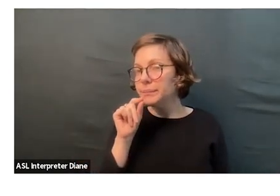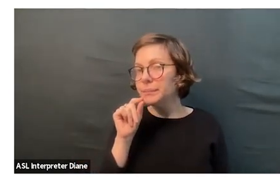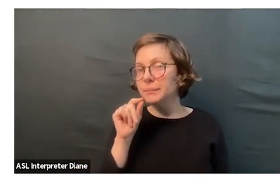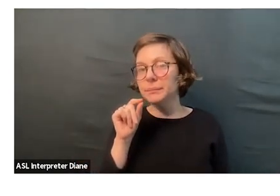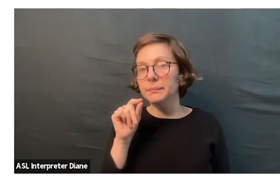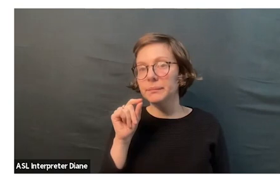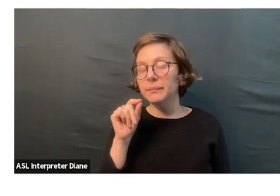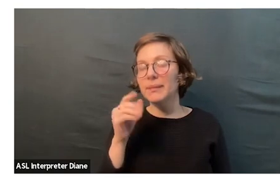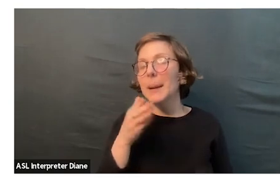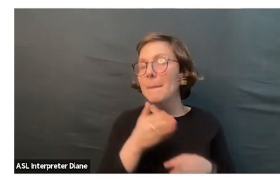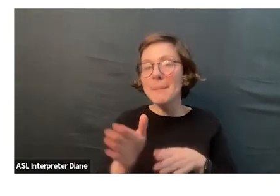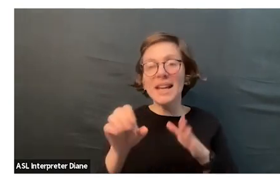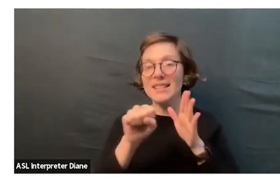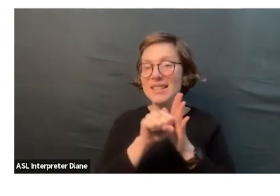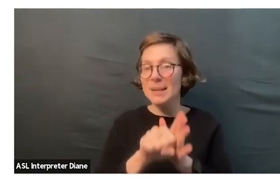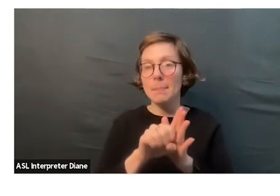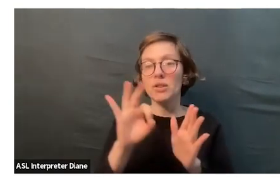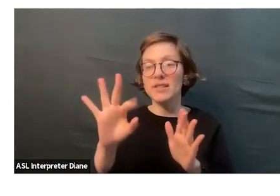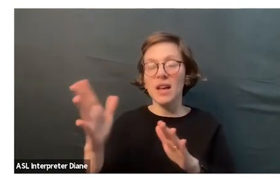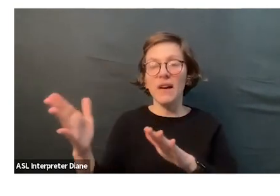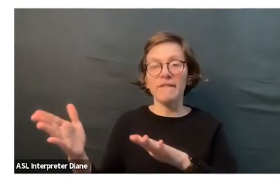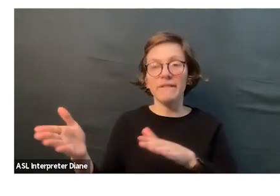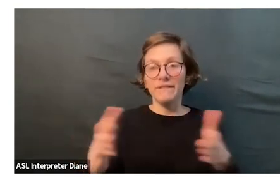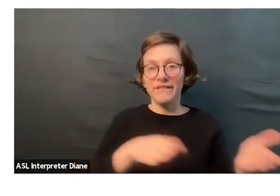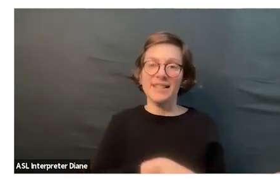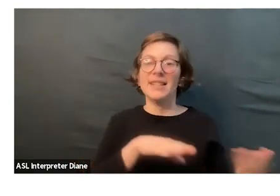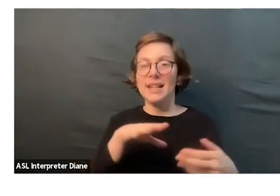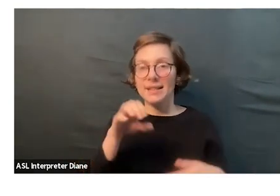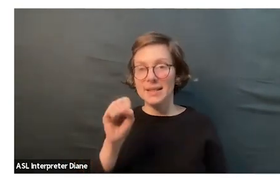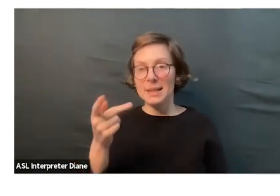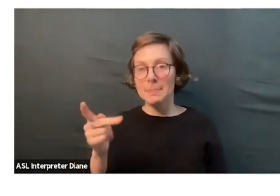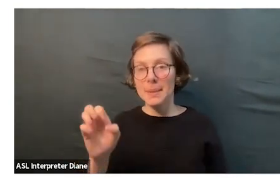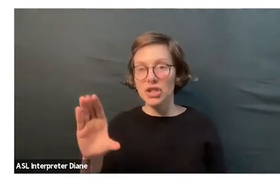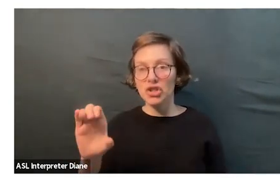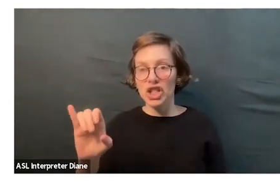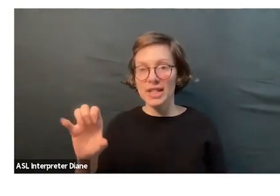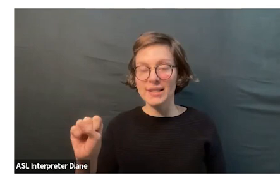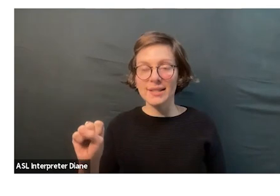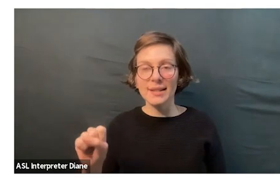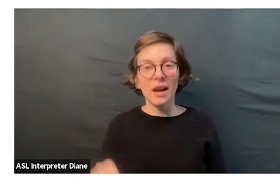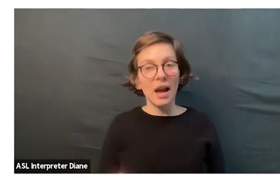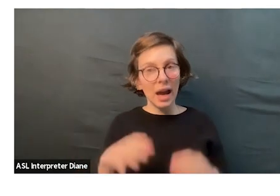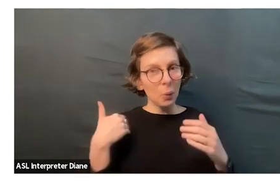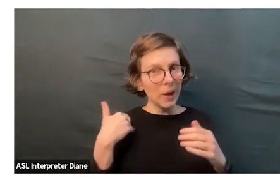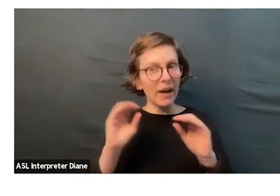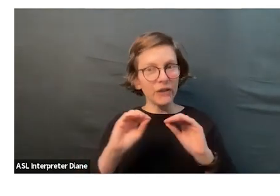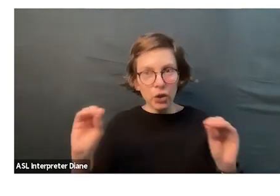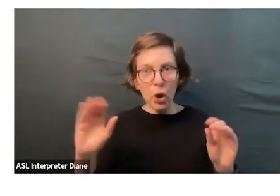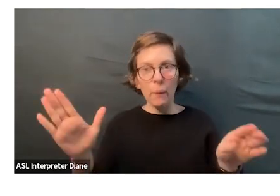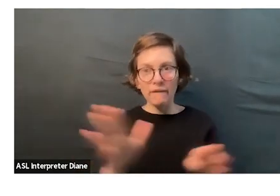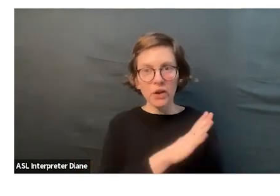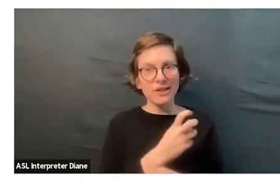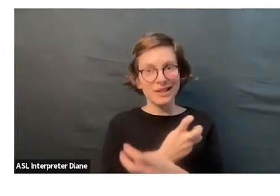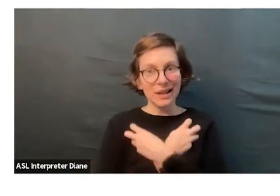when the Dutch and Portuguese arrived on the island of Mauritius, where this bird lived, they